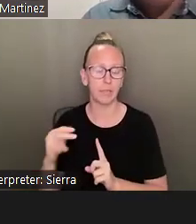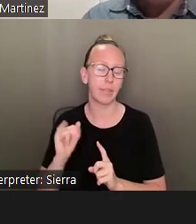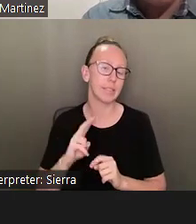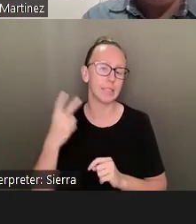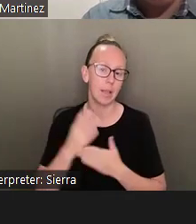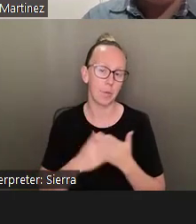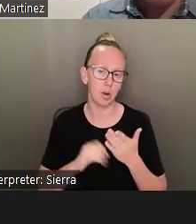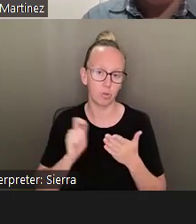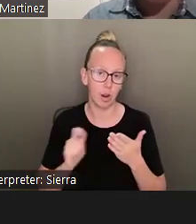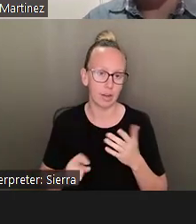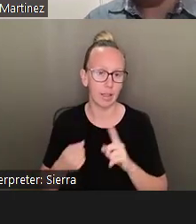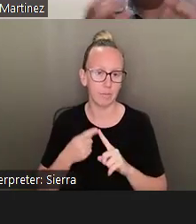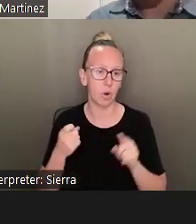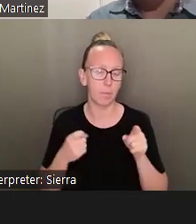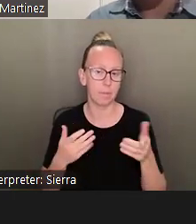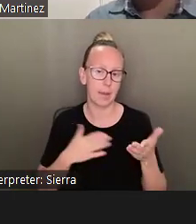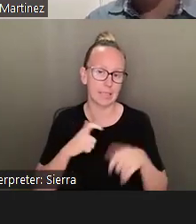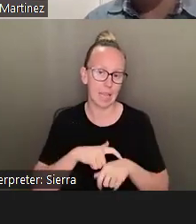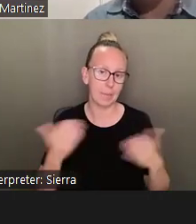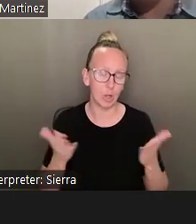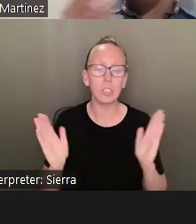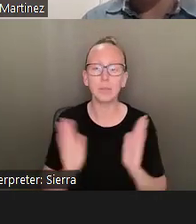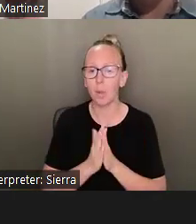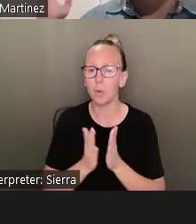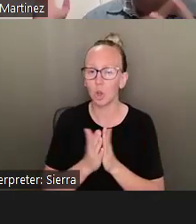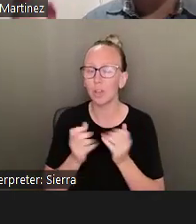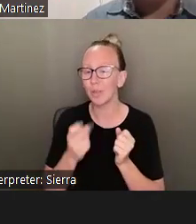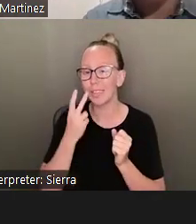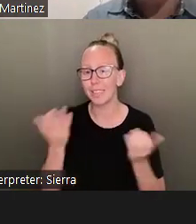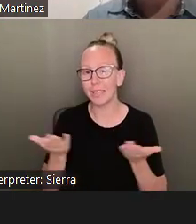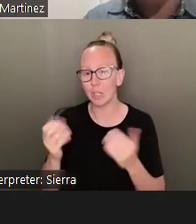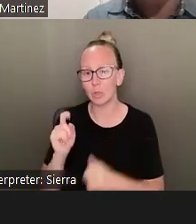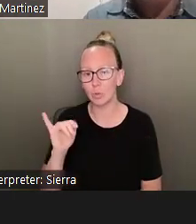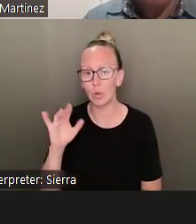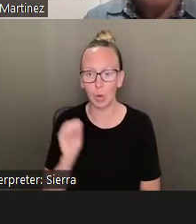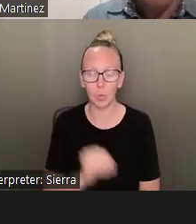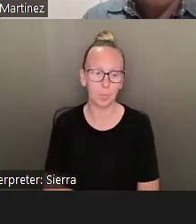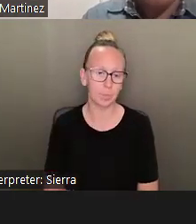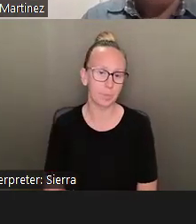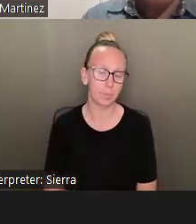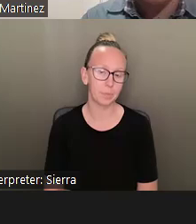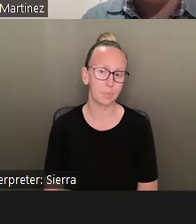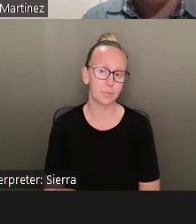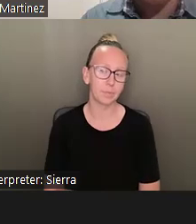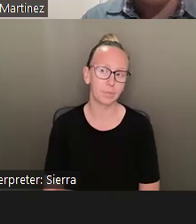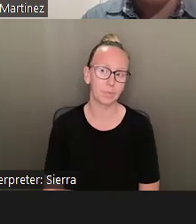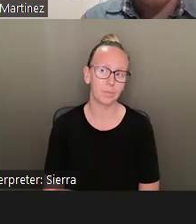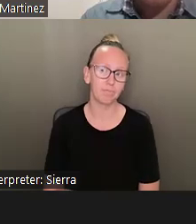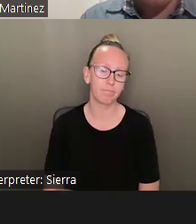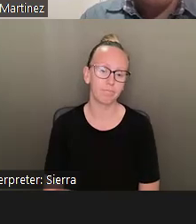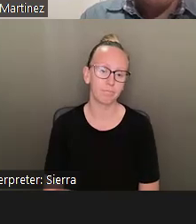of writing that came out of this time here. It's a small book that you can also see in the studio and touch in the